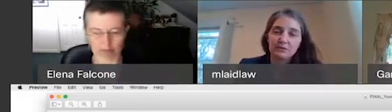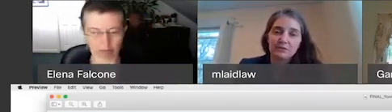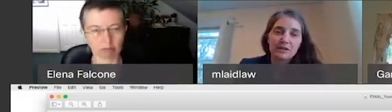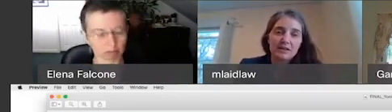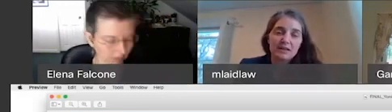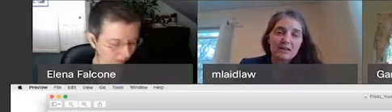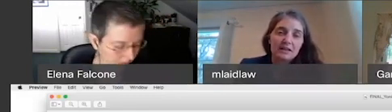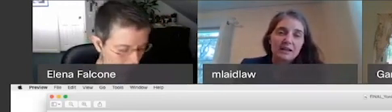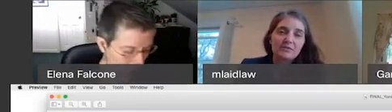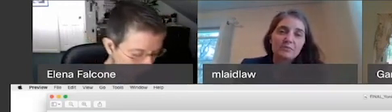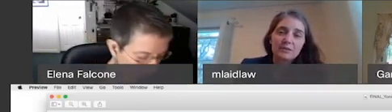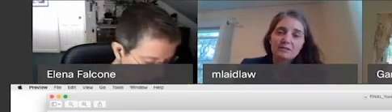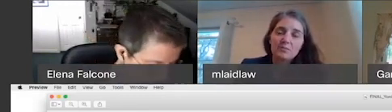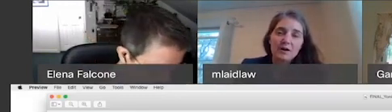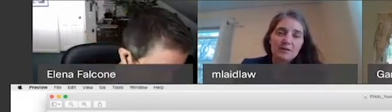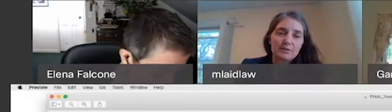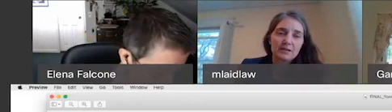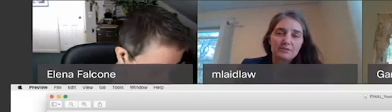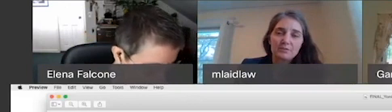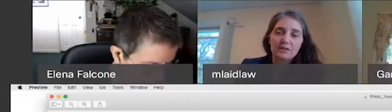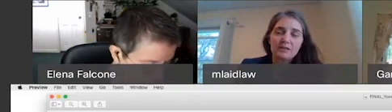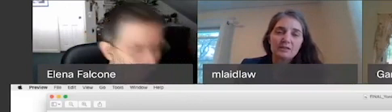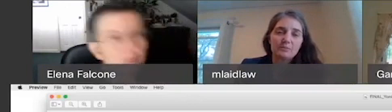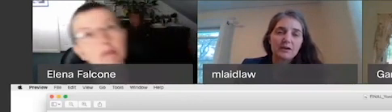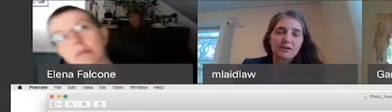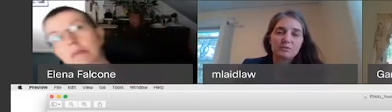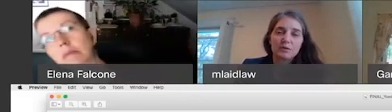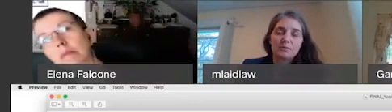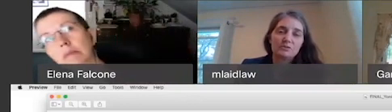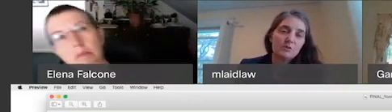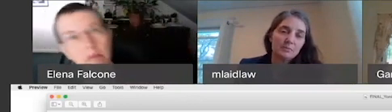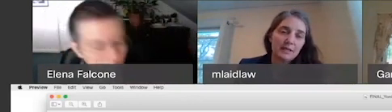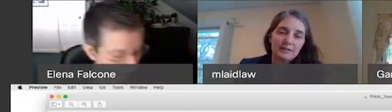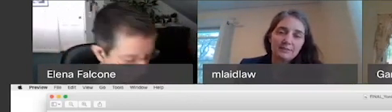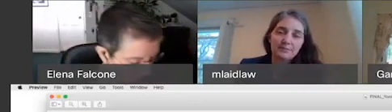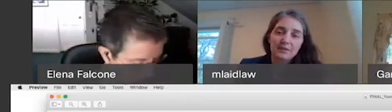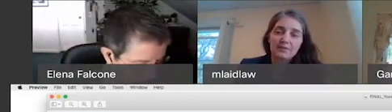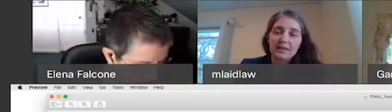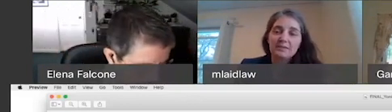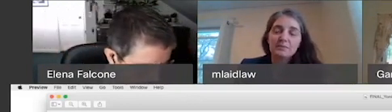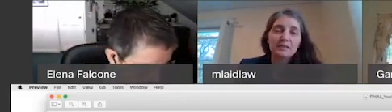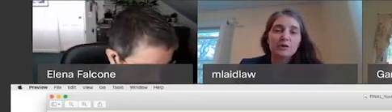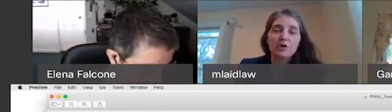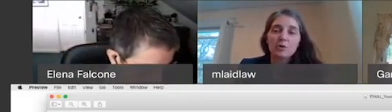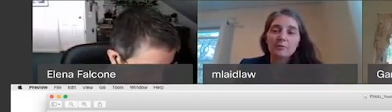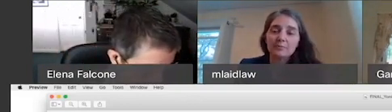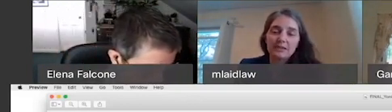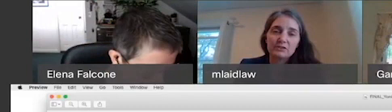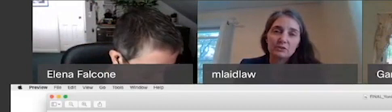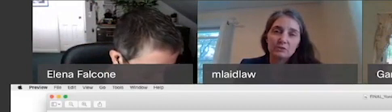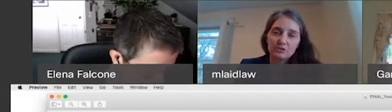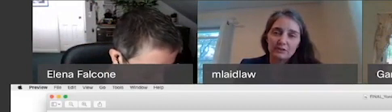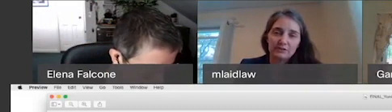do. And the reason why planners win is because when we don't plan, then we need